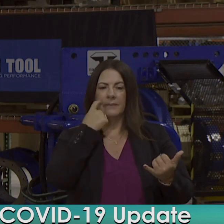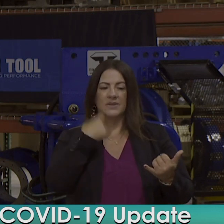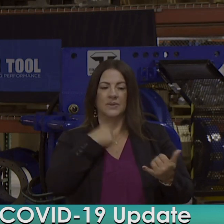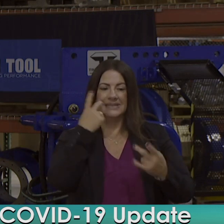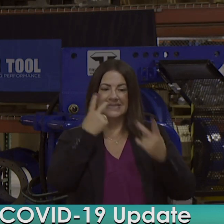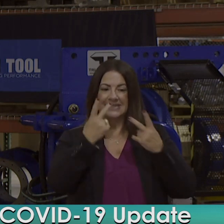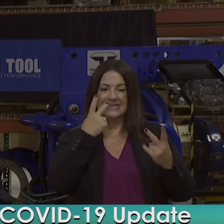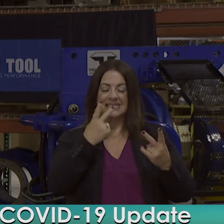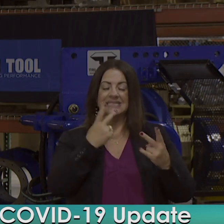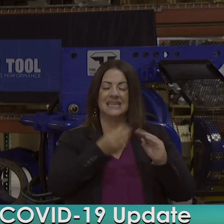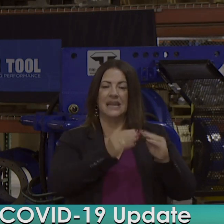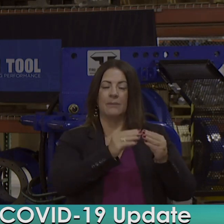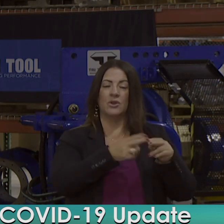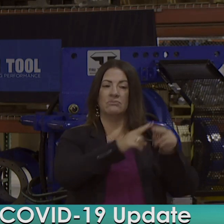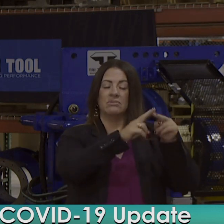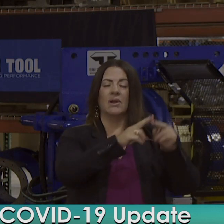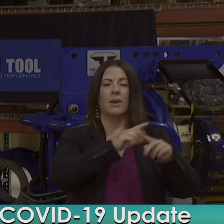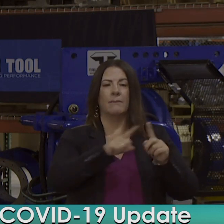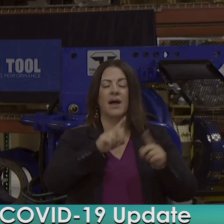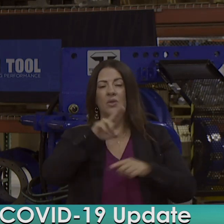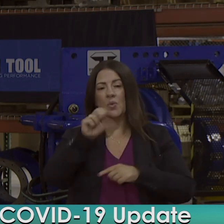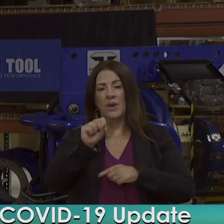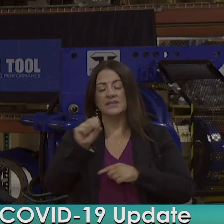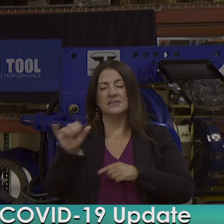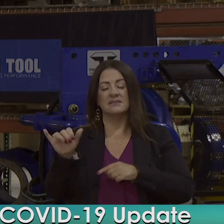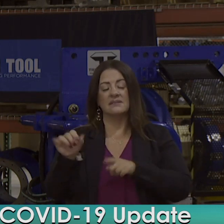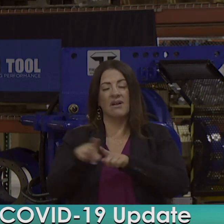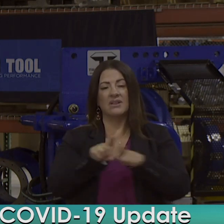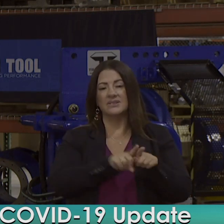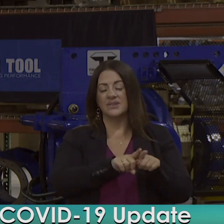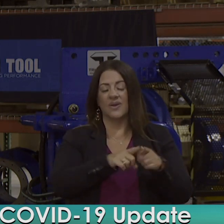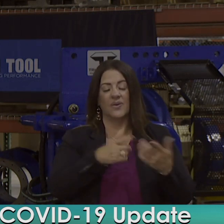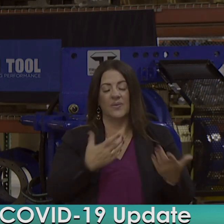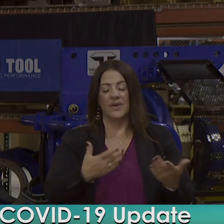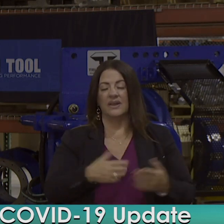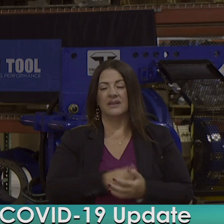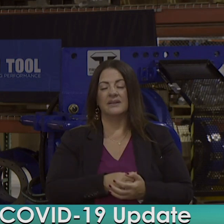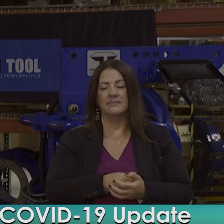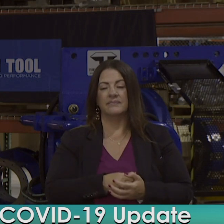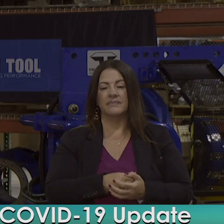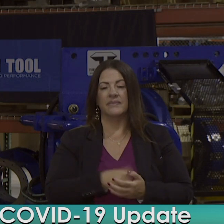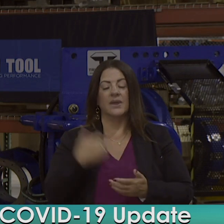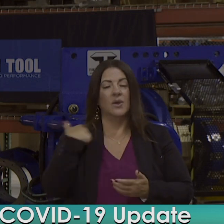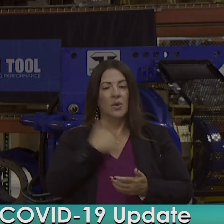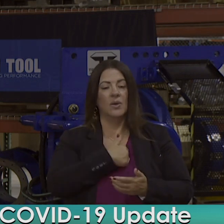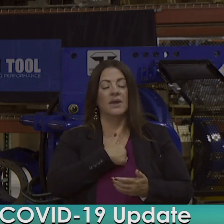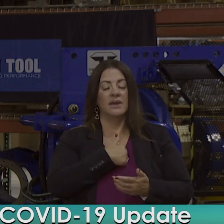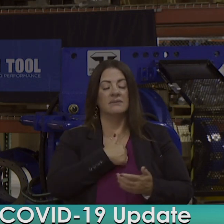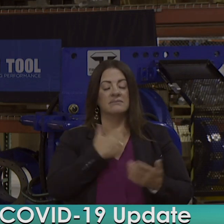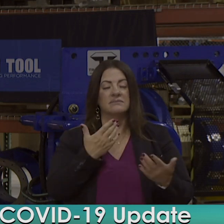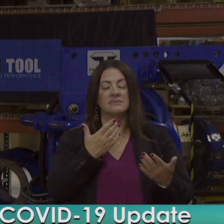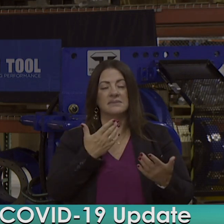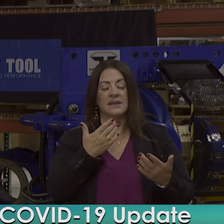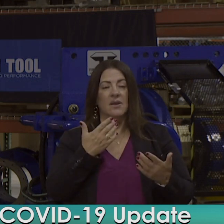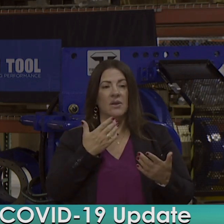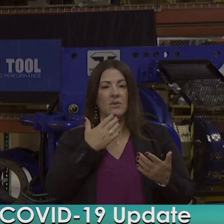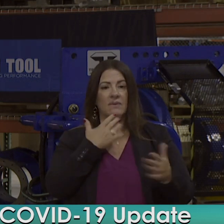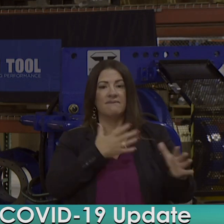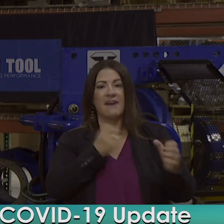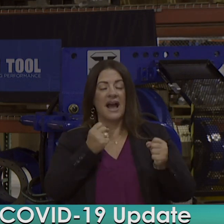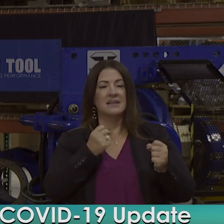the headlines across this nation, but substantive here in the state as well, that we'll be moving anytime